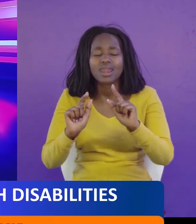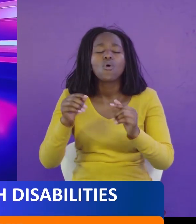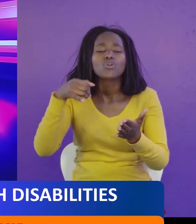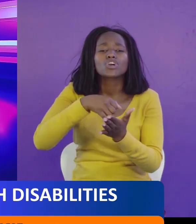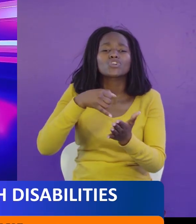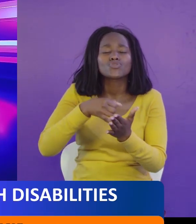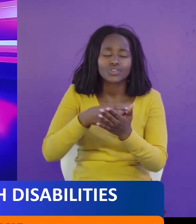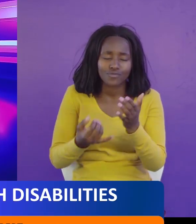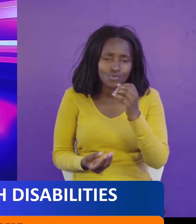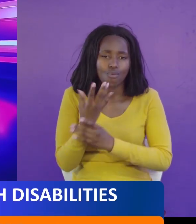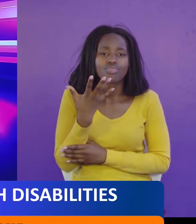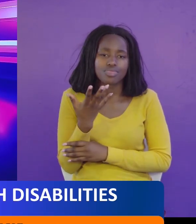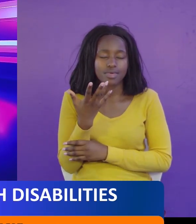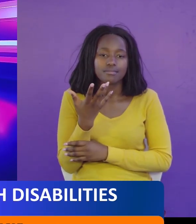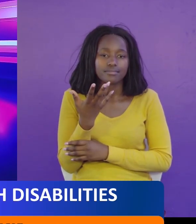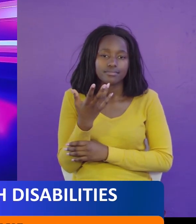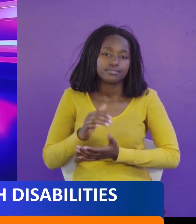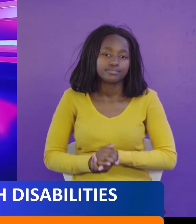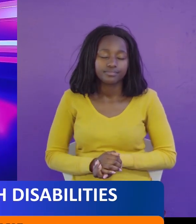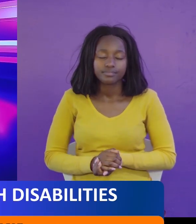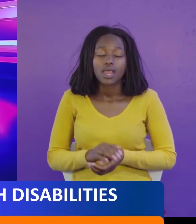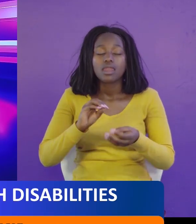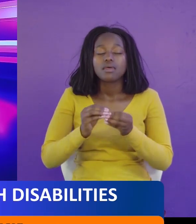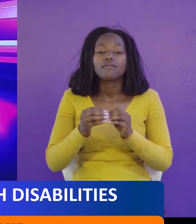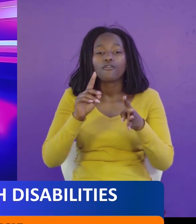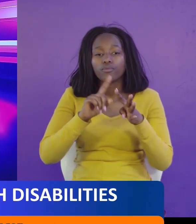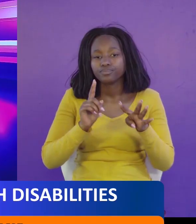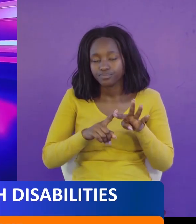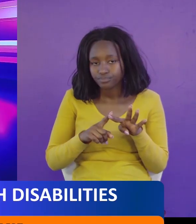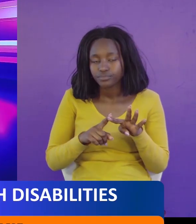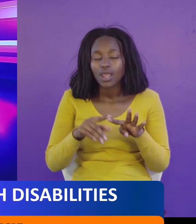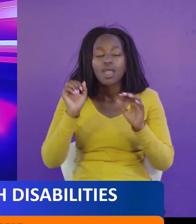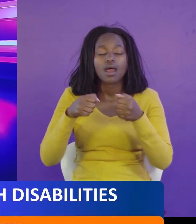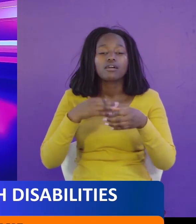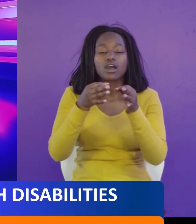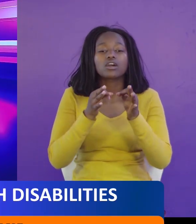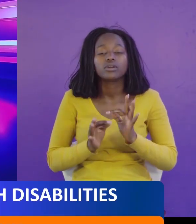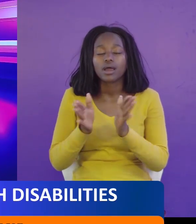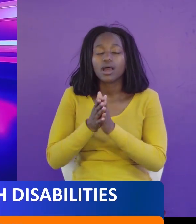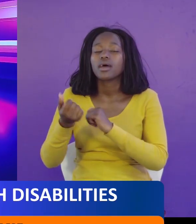inclusive growth. 4, accountability and action.